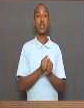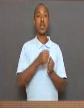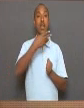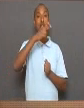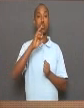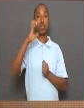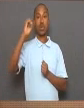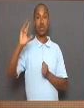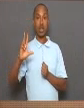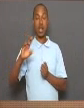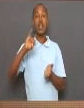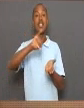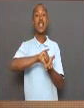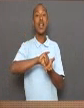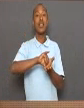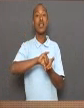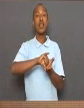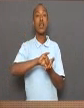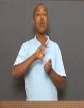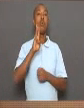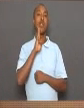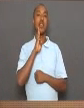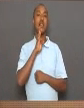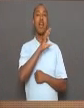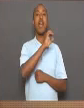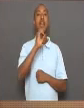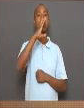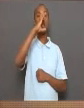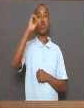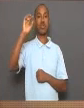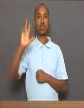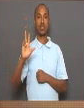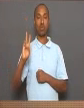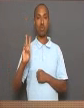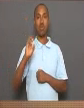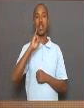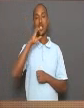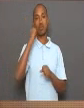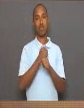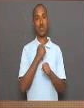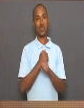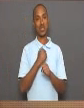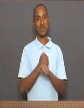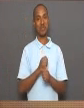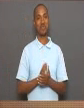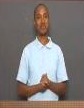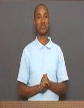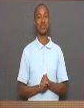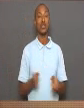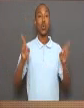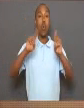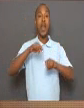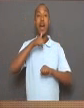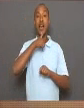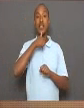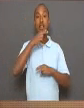carbonate, salt, water, and carbon dioxide are produced. When